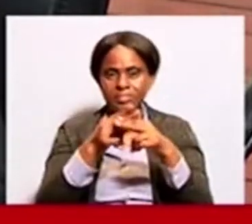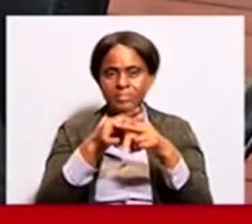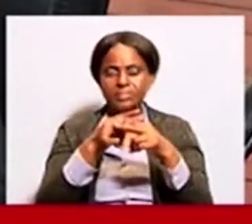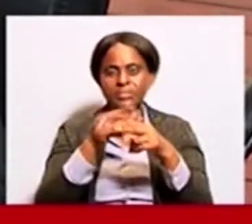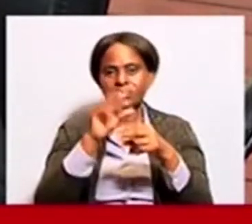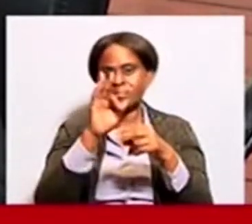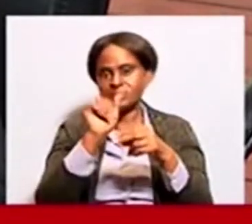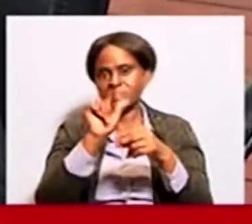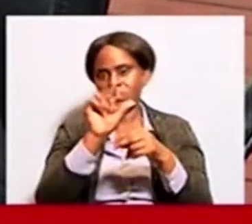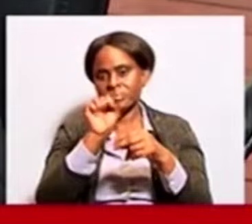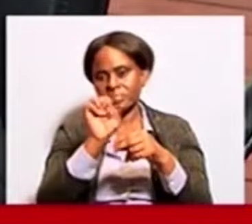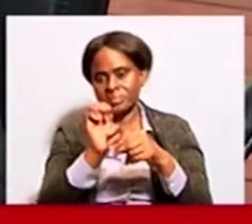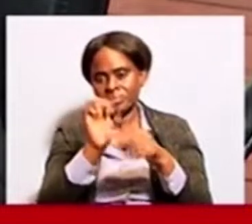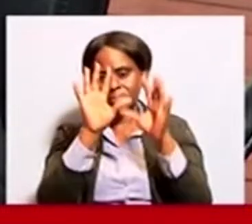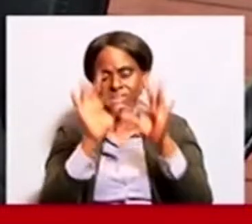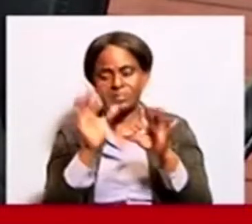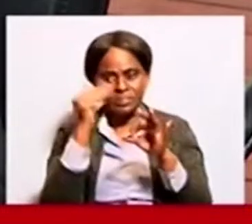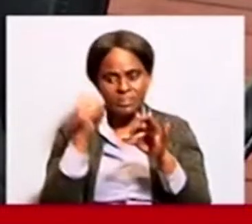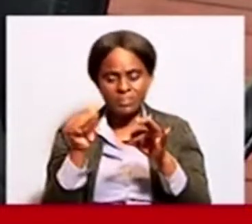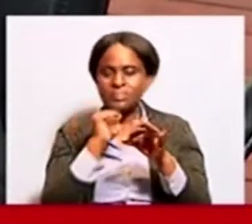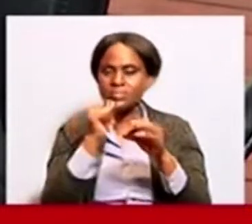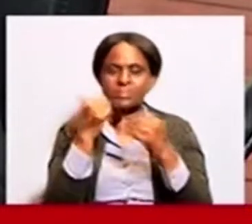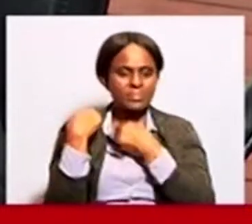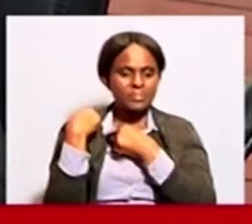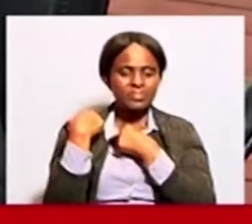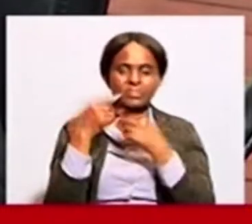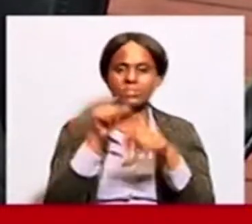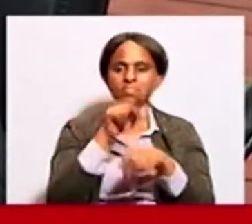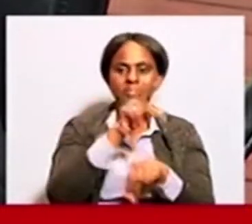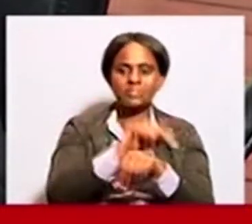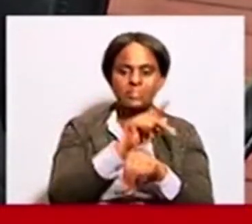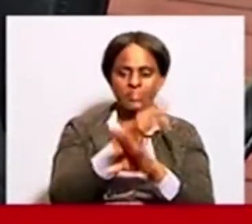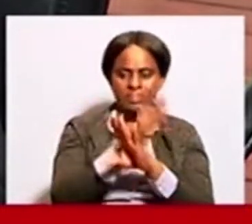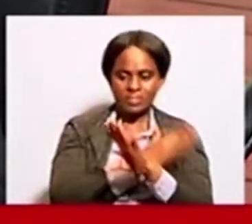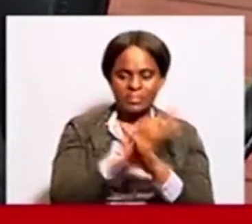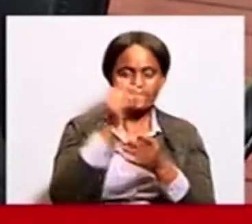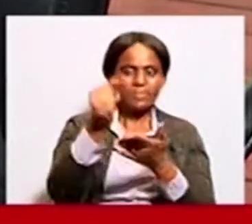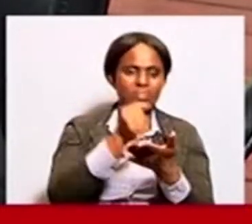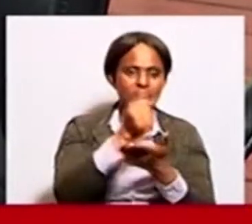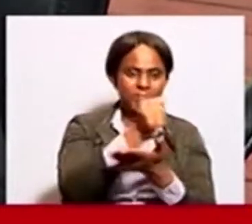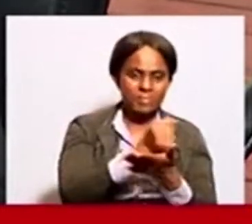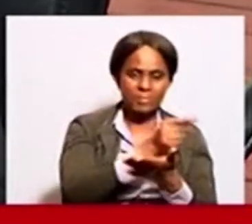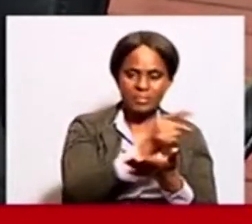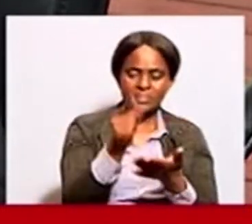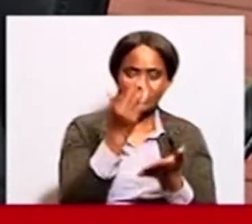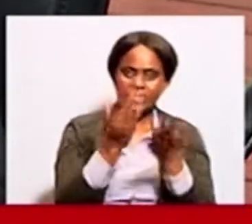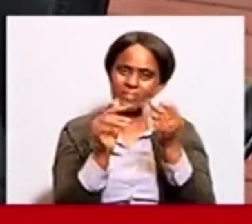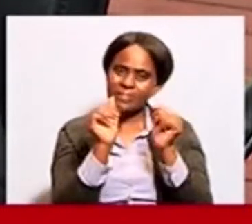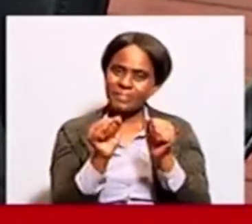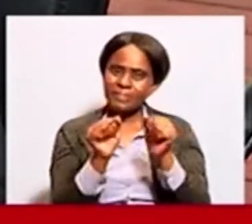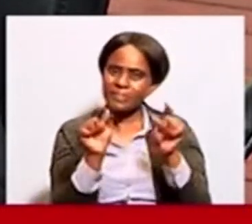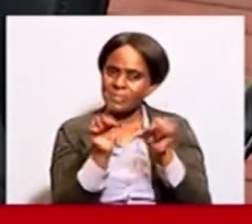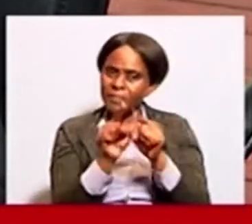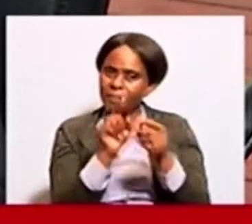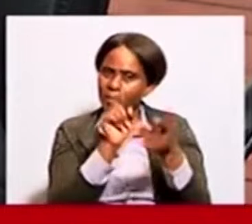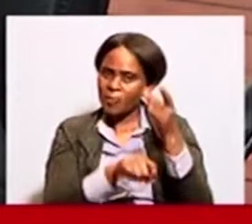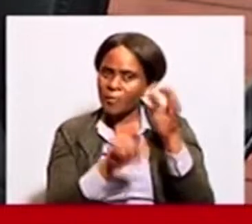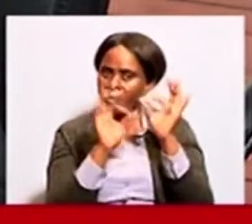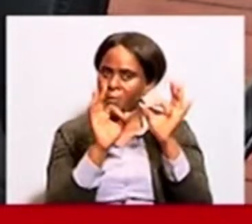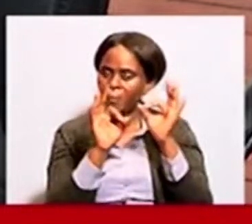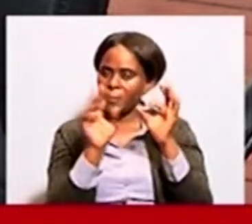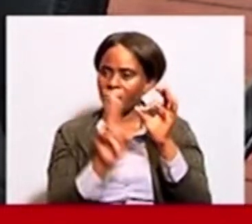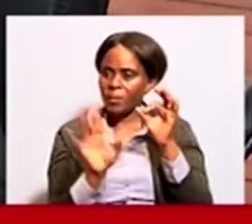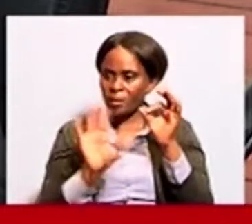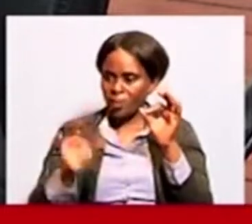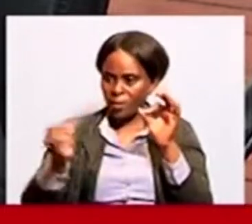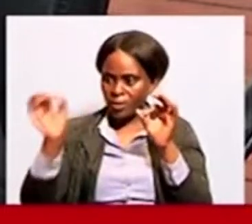account. Why don't you take up these projects before contracting them? Maybe it could be cost effective using your